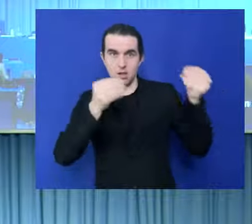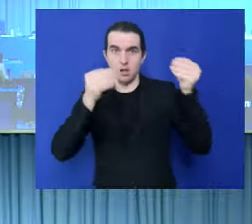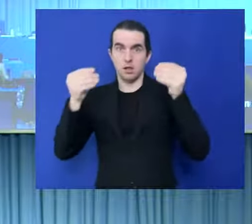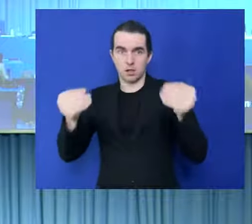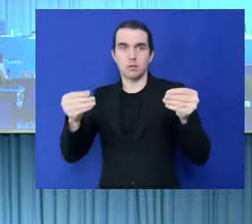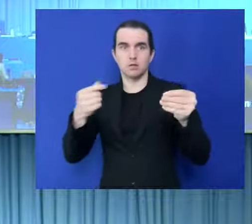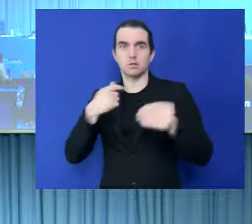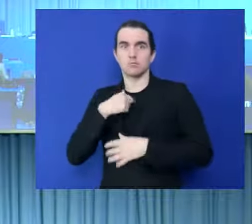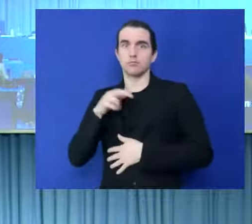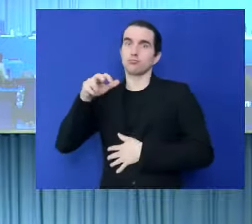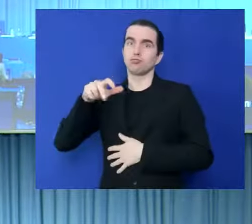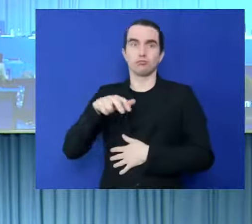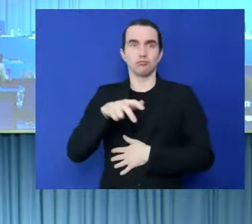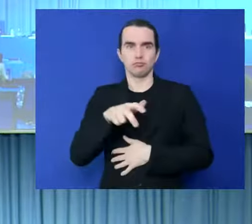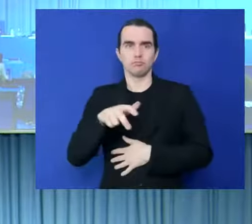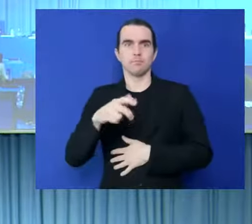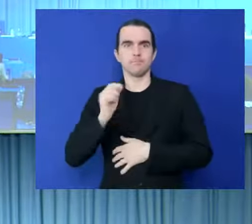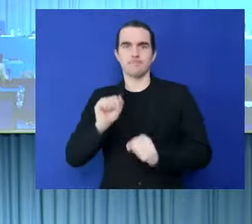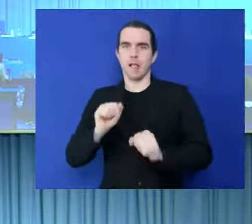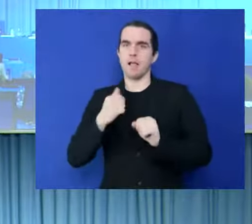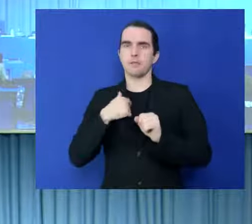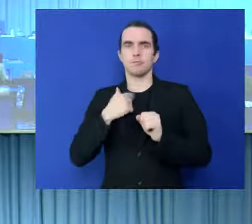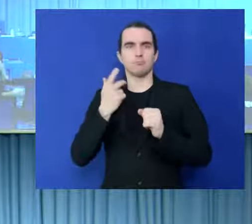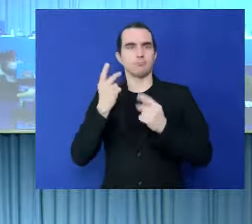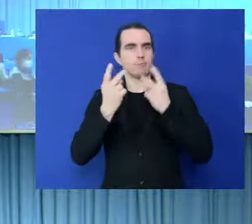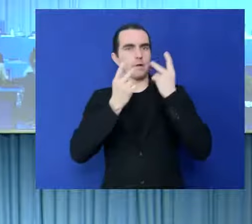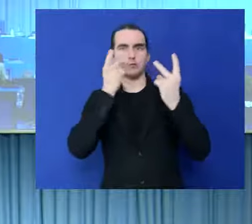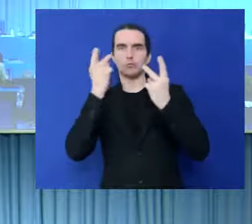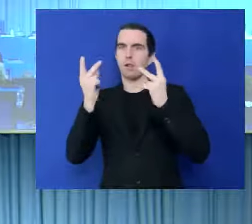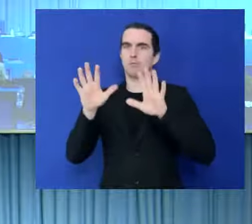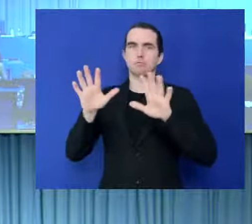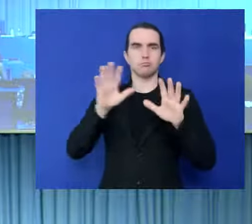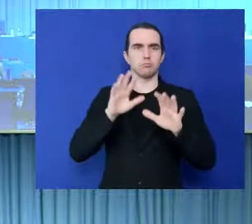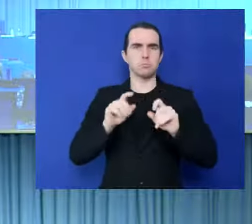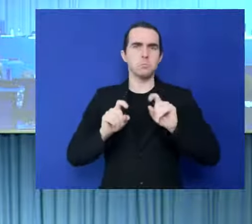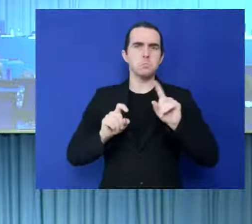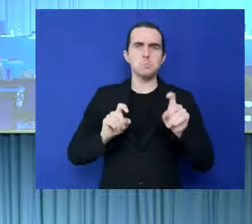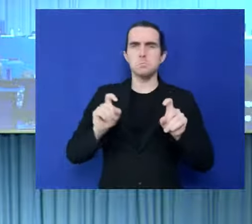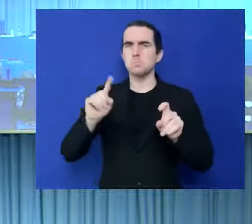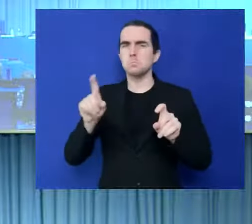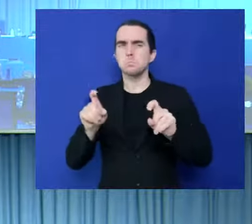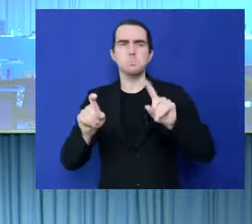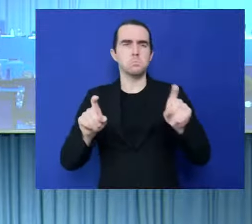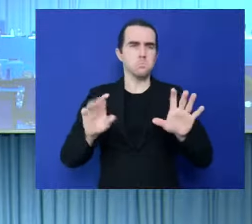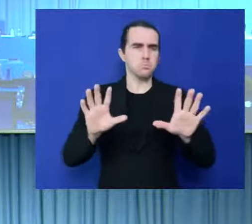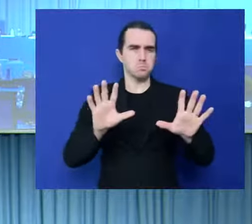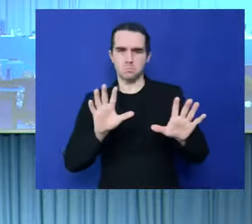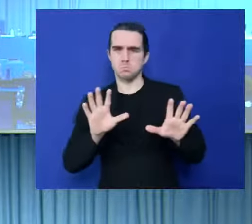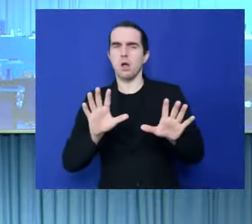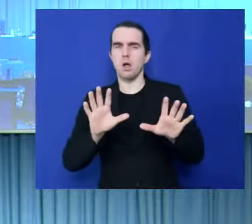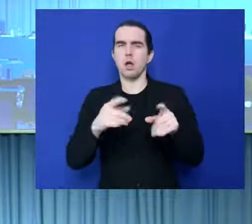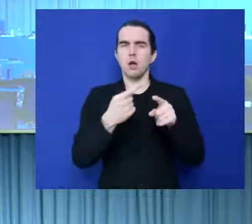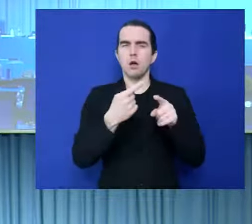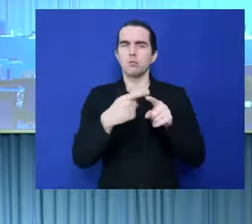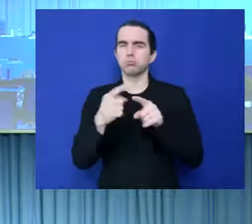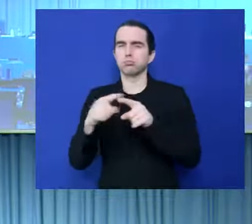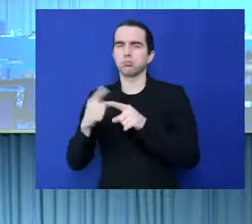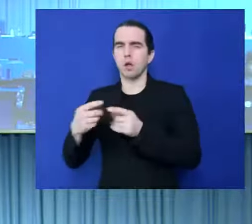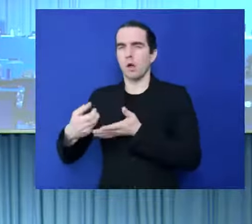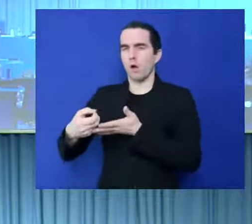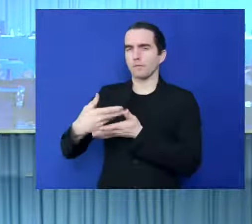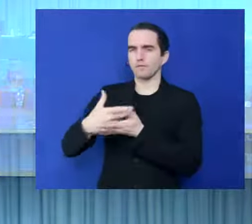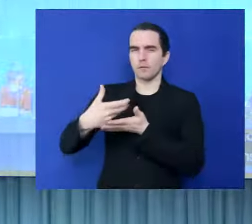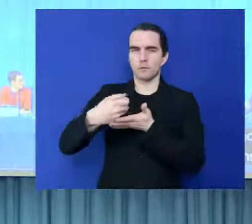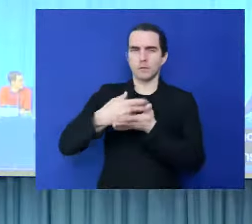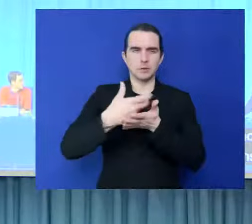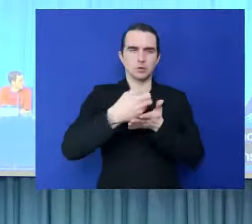then produce the instructions that they'll be given at those specific points along their journey. So yeah, if they have an accurate map, that makes